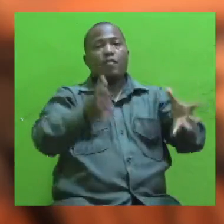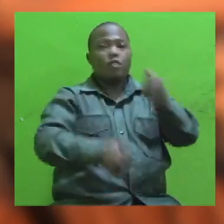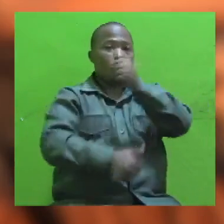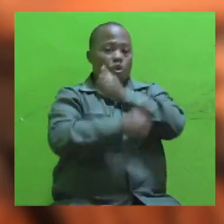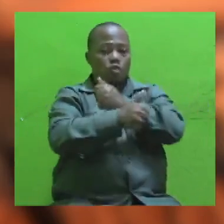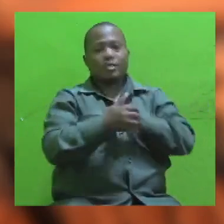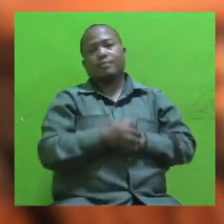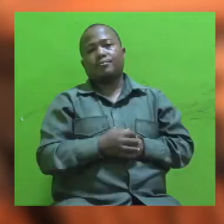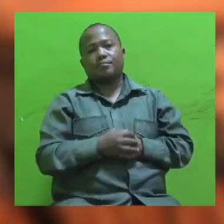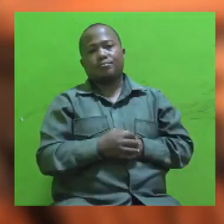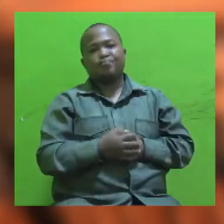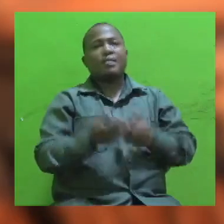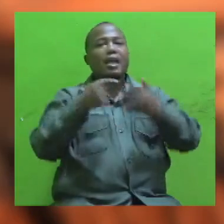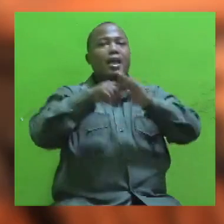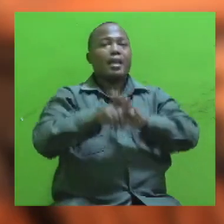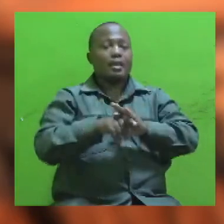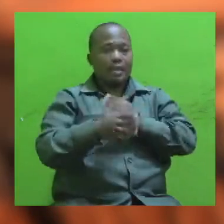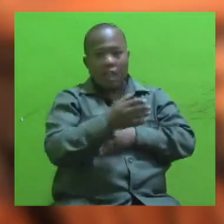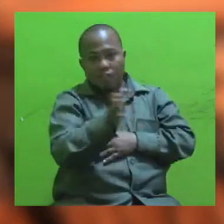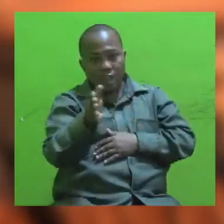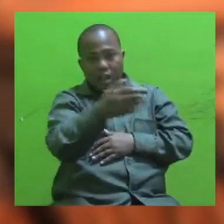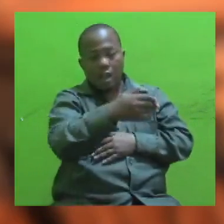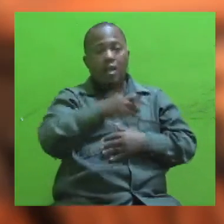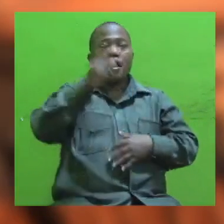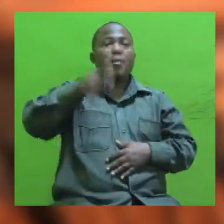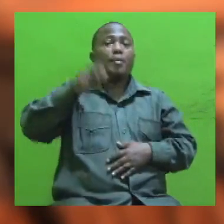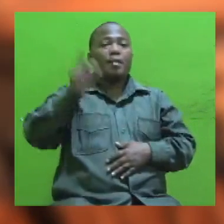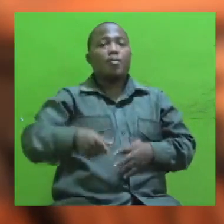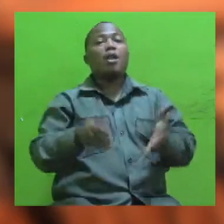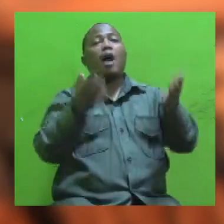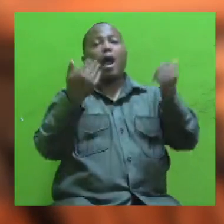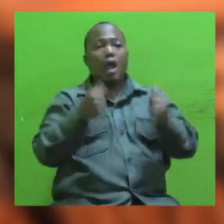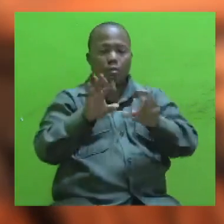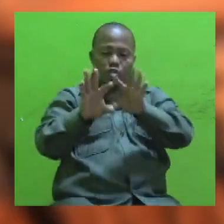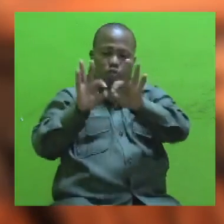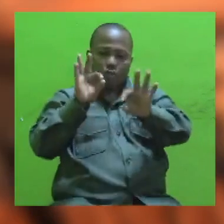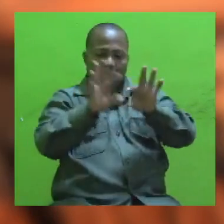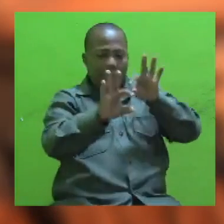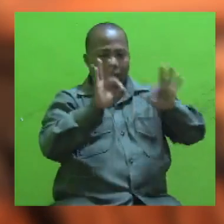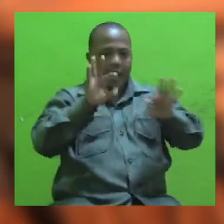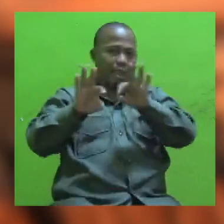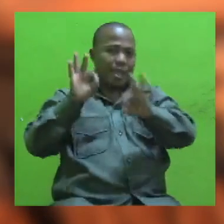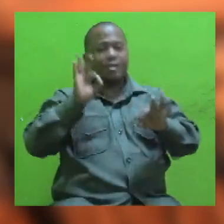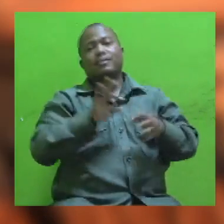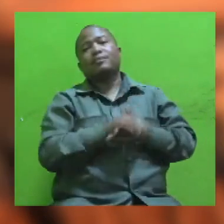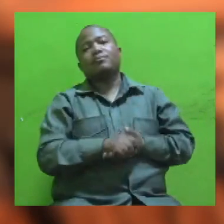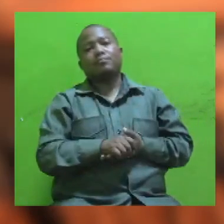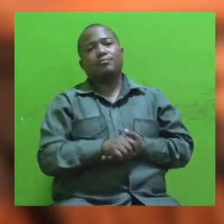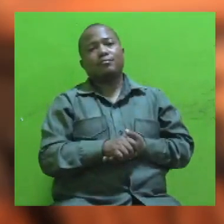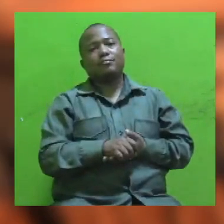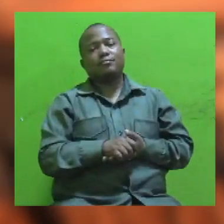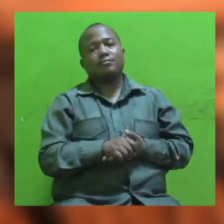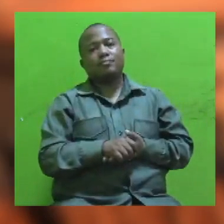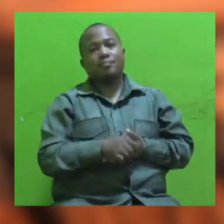So in their localities, people are able to elect and also to be elected. Have you